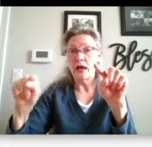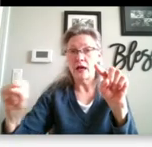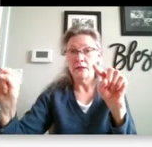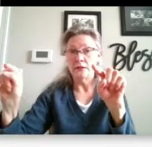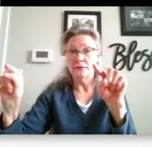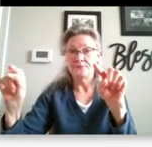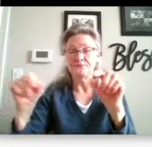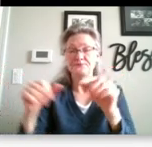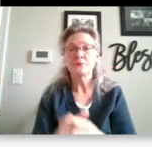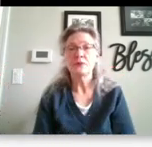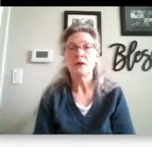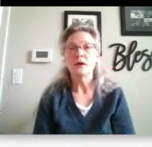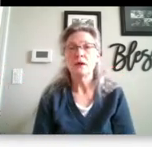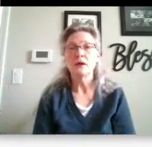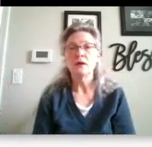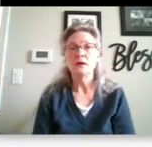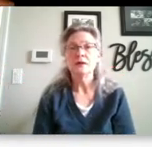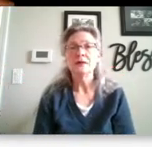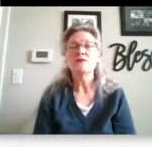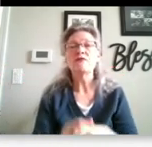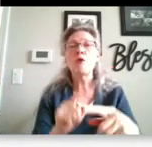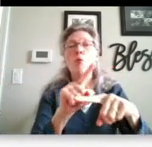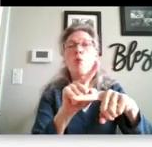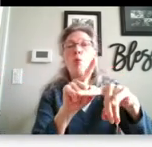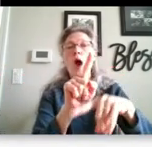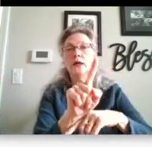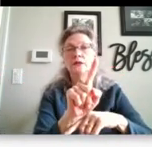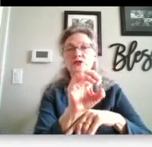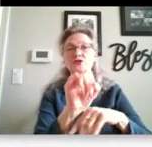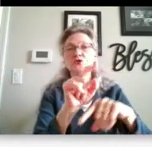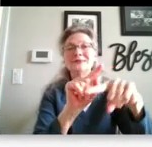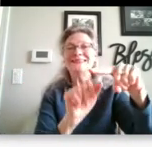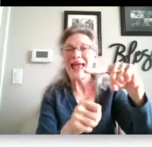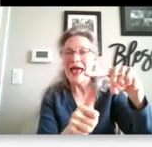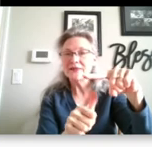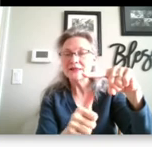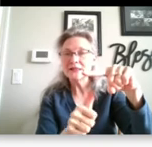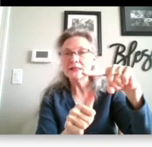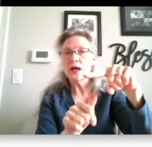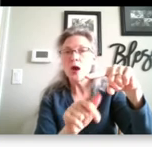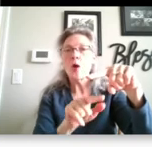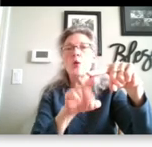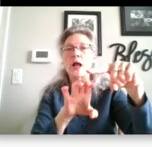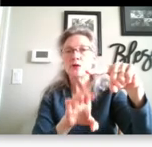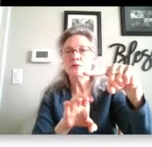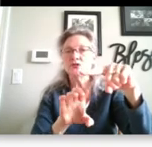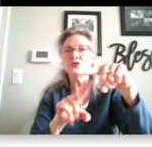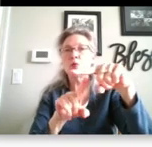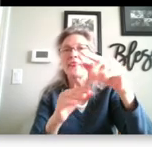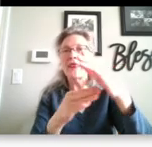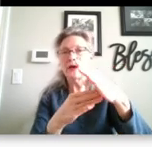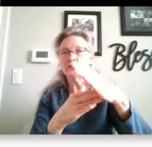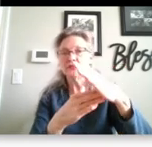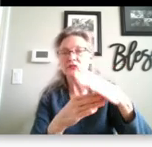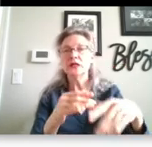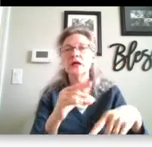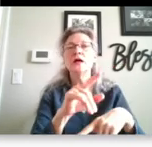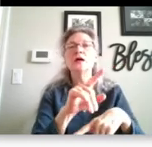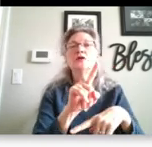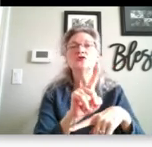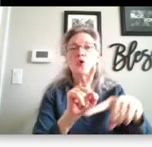right here, from ones to tenths, we know that ones are 10 times greater than